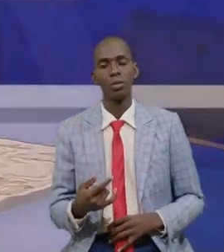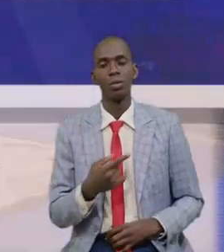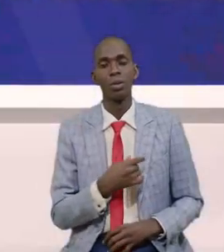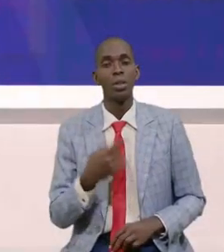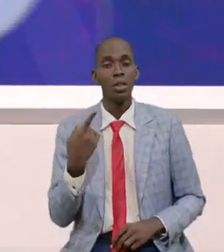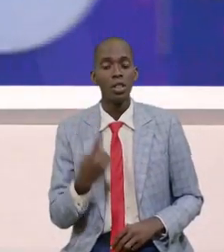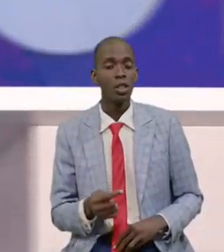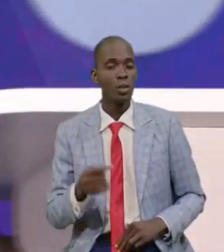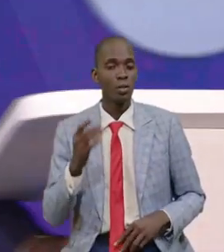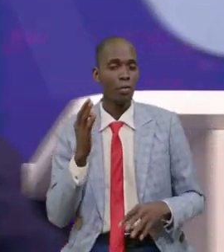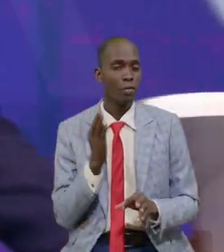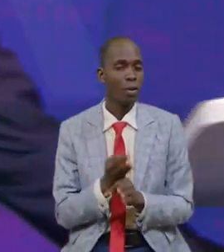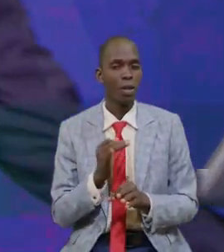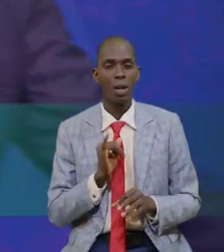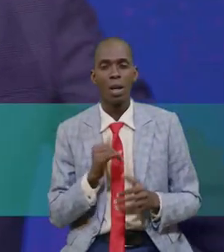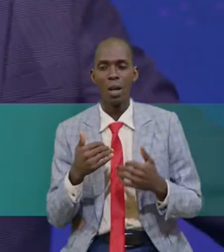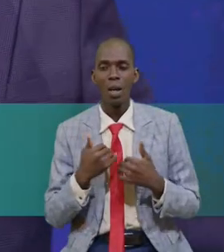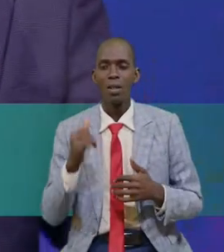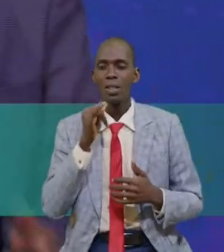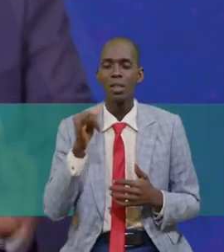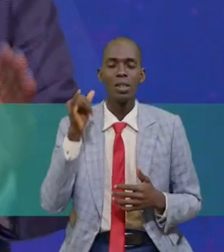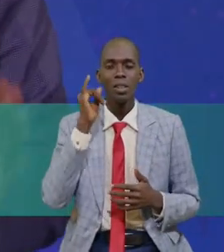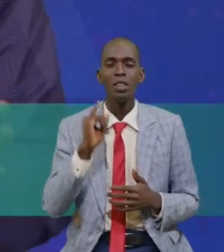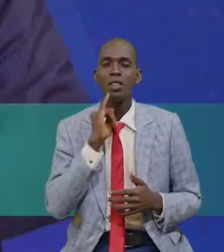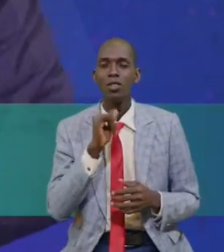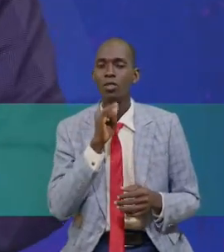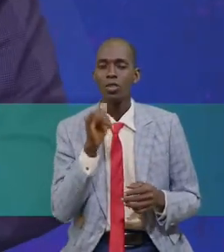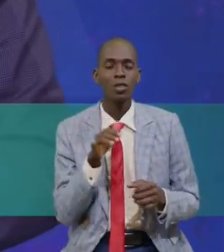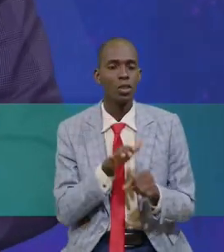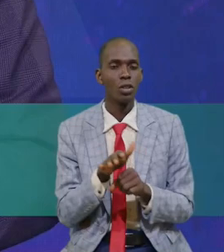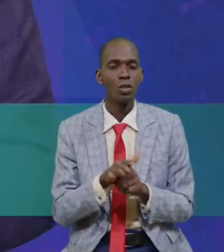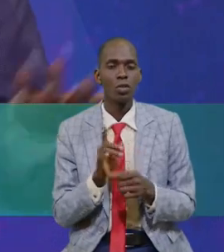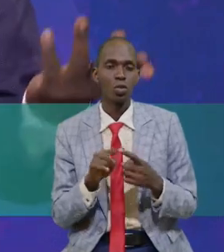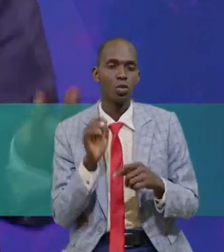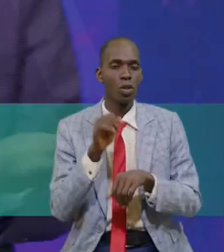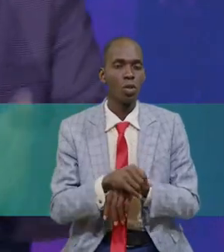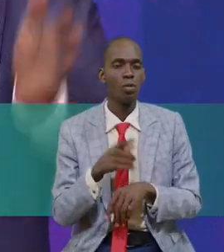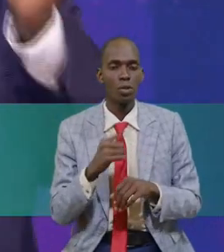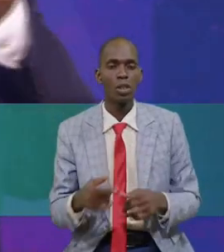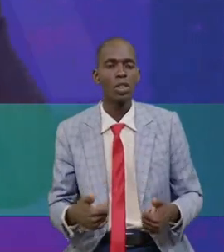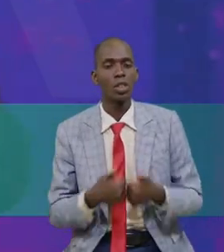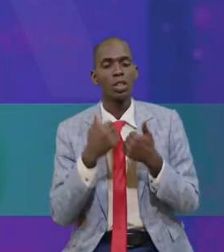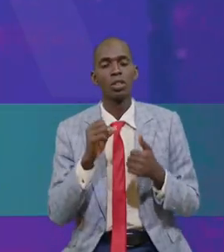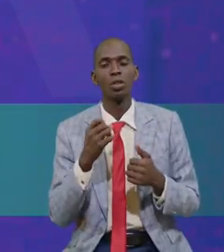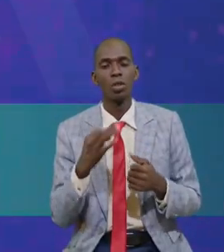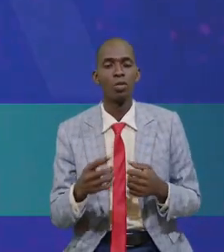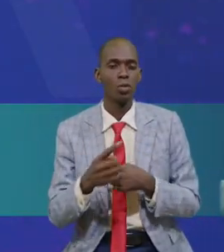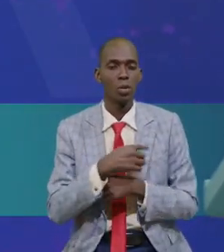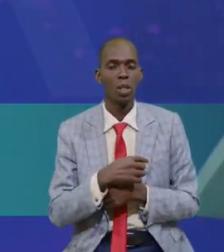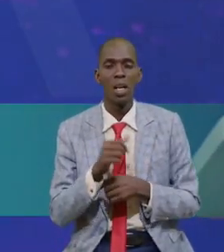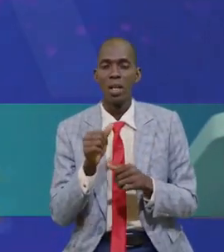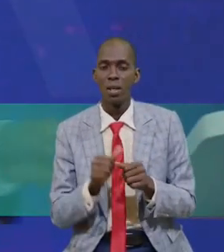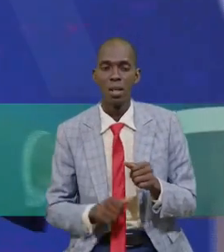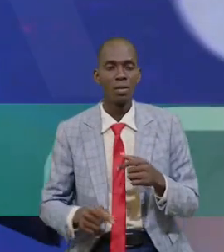I had yesterday is not enough to overcome the challenges of today. Every day